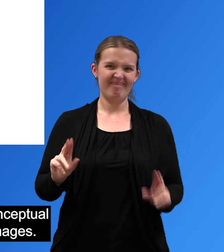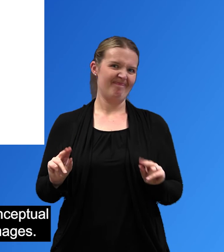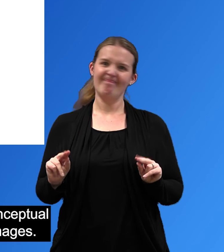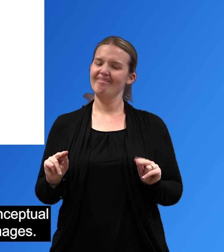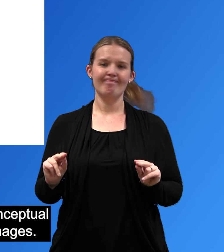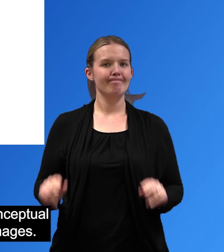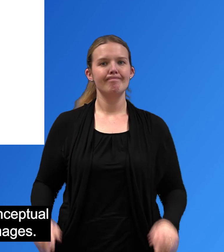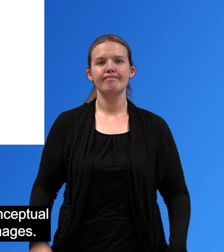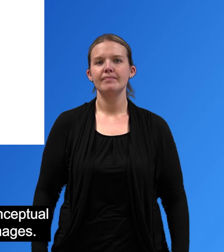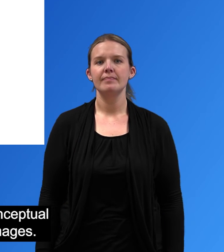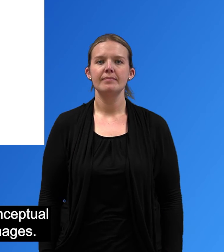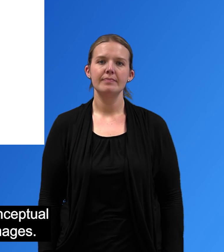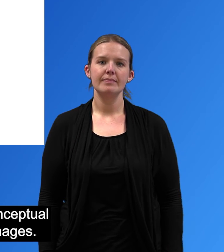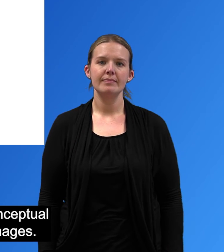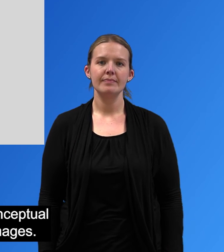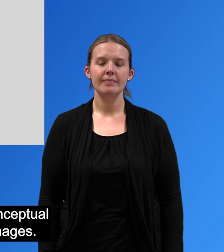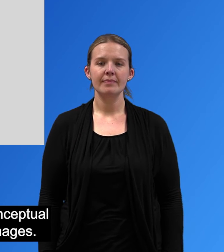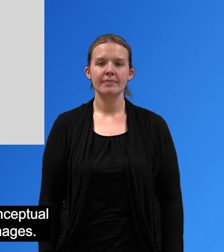images.